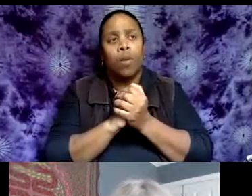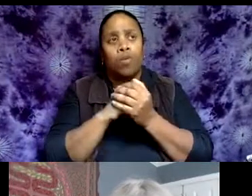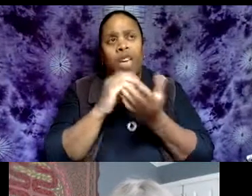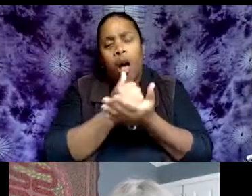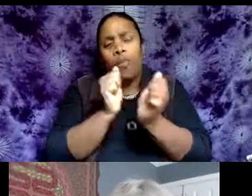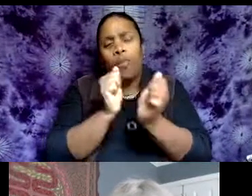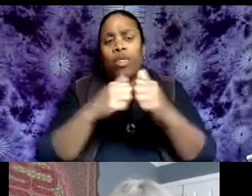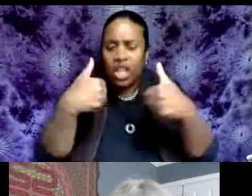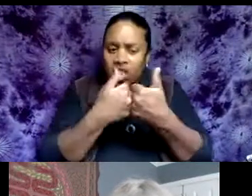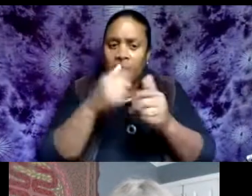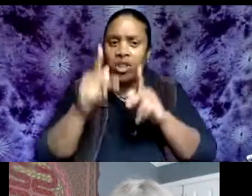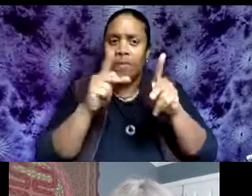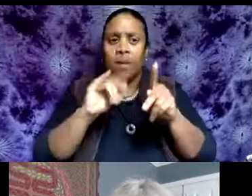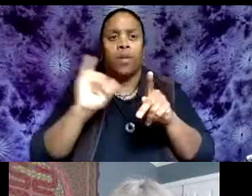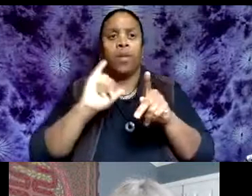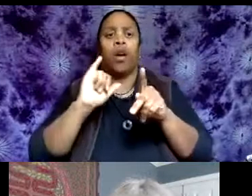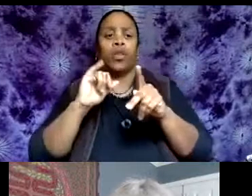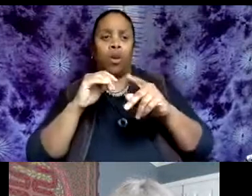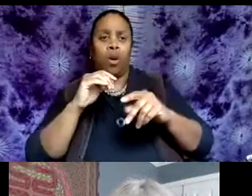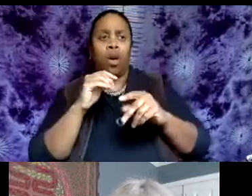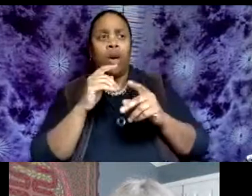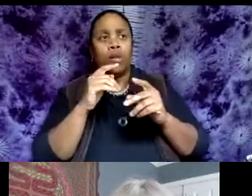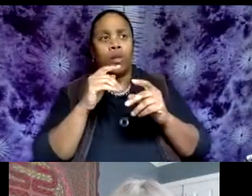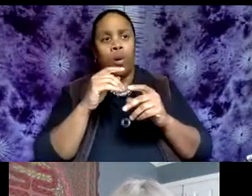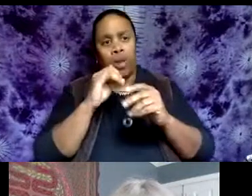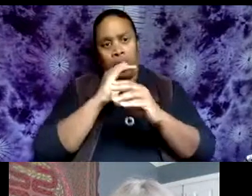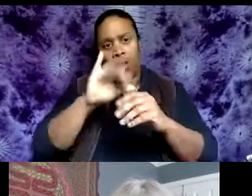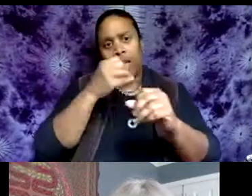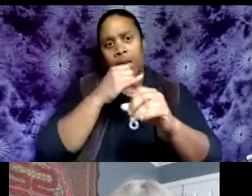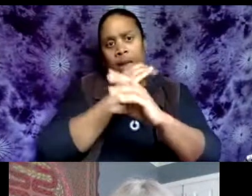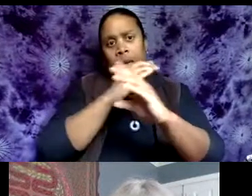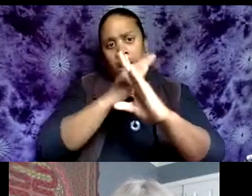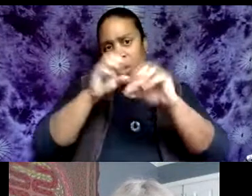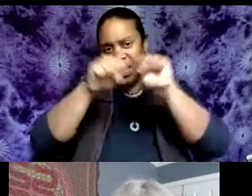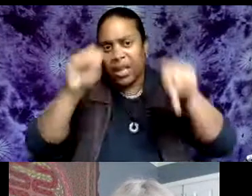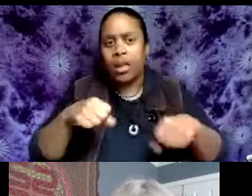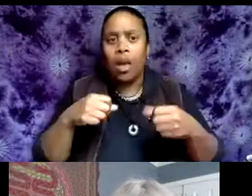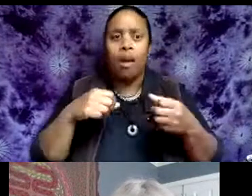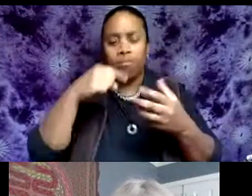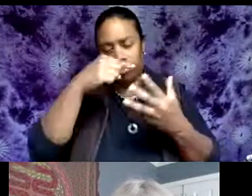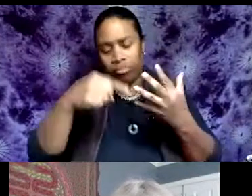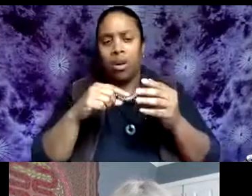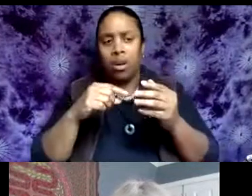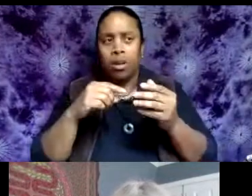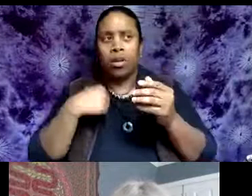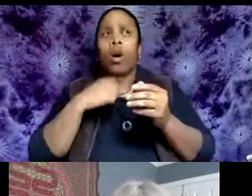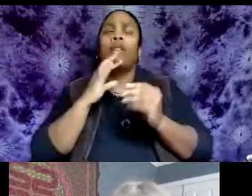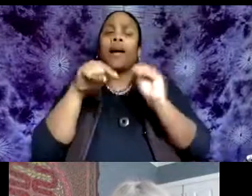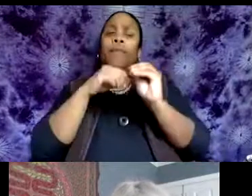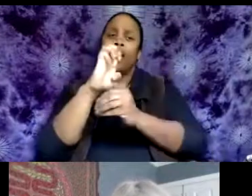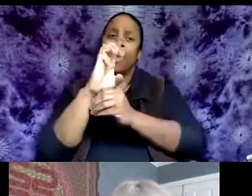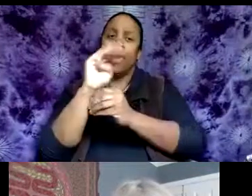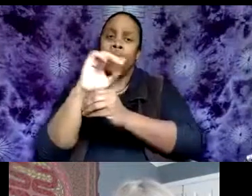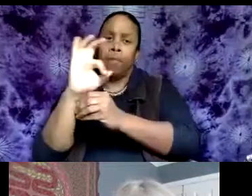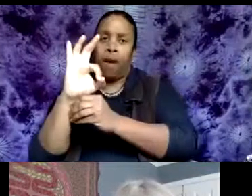also autoimmunity and feeling like, okay, the world is beating up on me. So one of the things I talk about is EMF, the dangers of EMF and how to protect